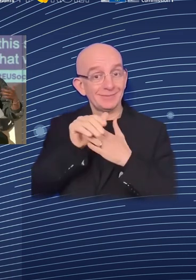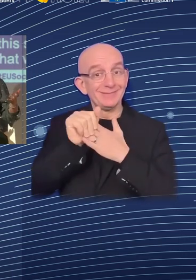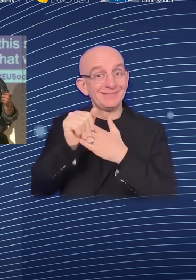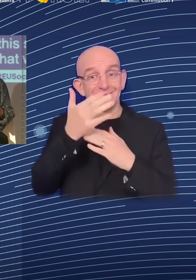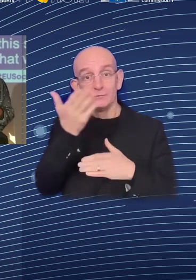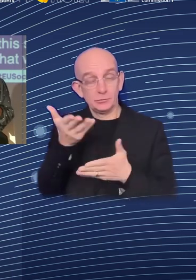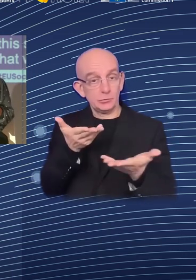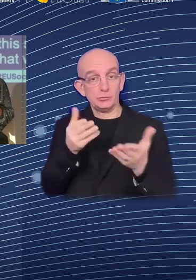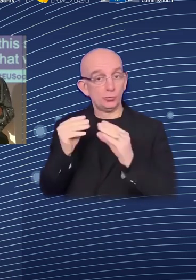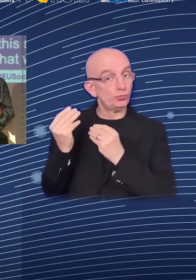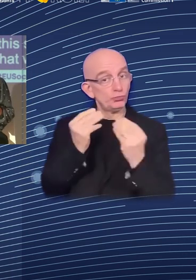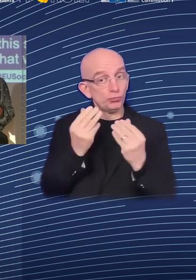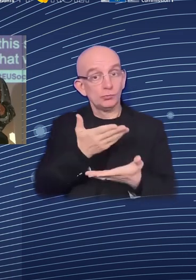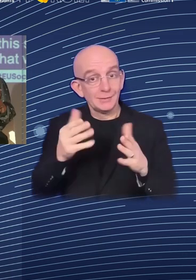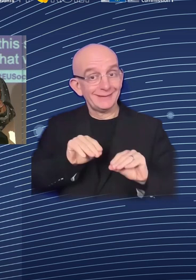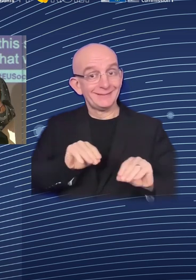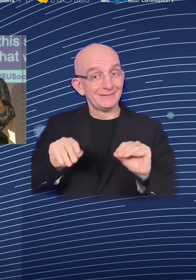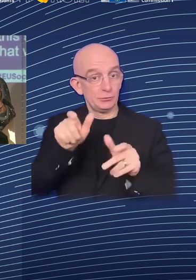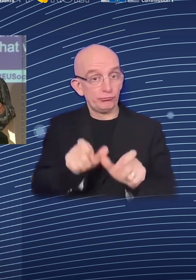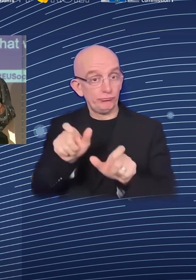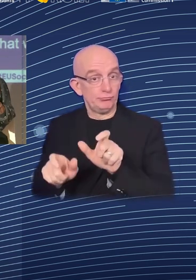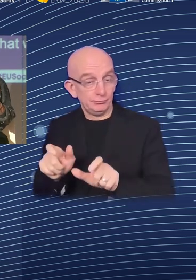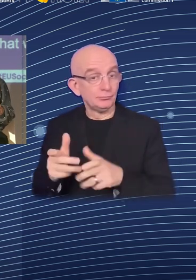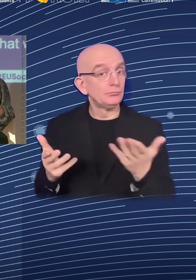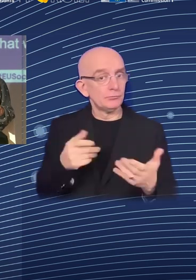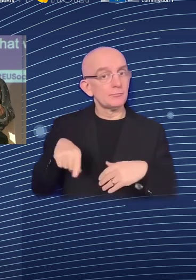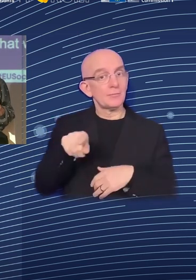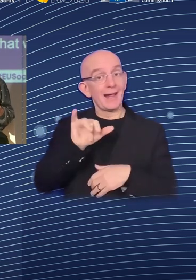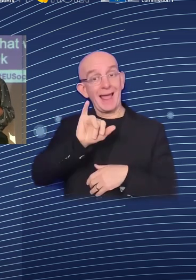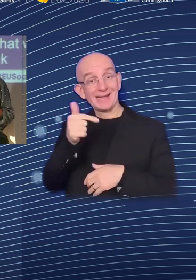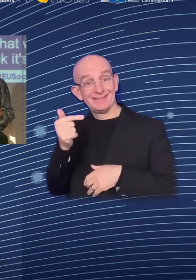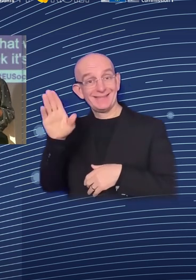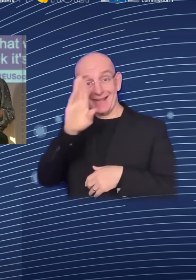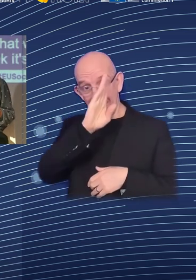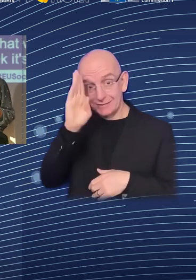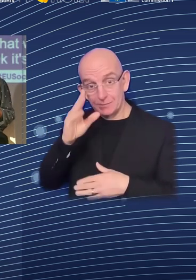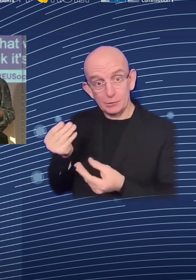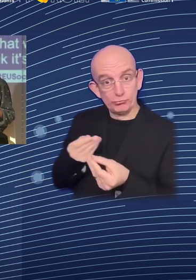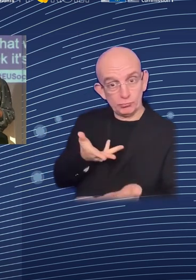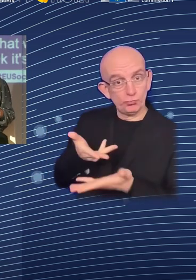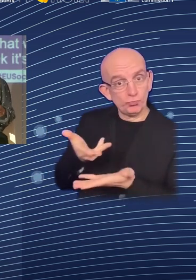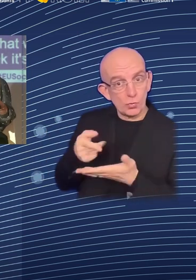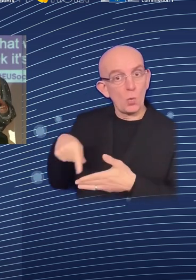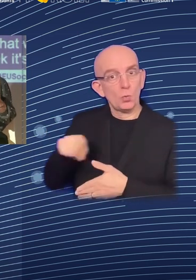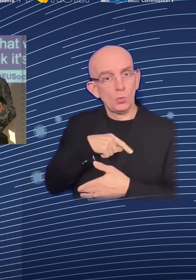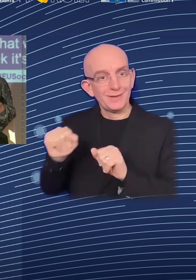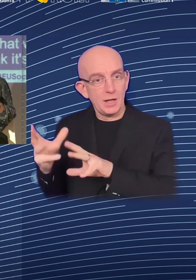a good lesson for all of us, are 4 things. Firstly, that digital transformation of education